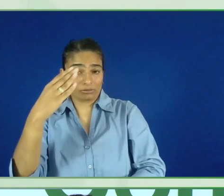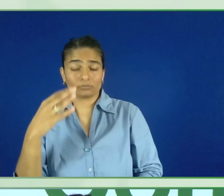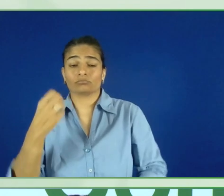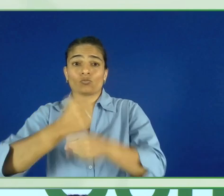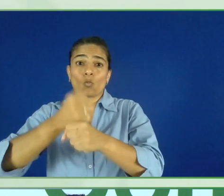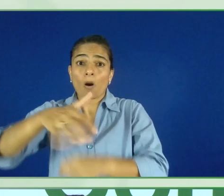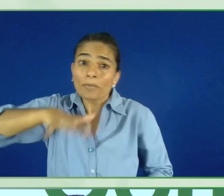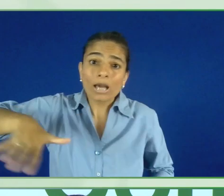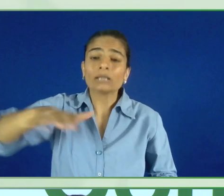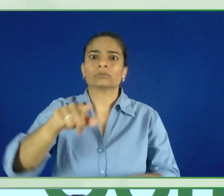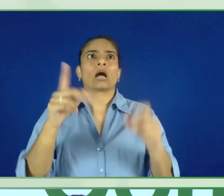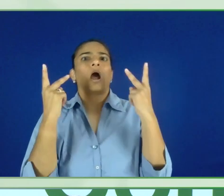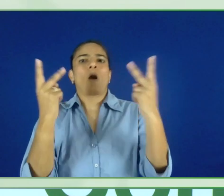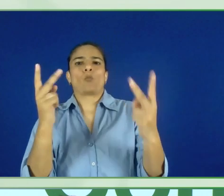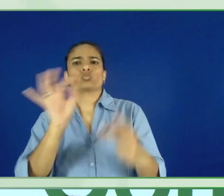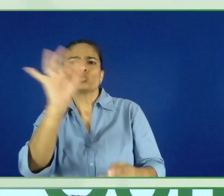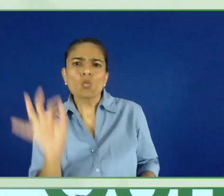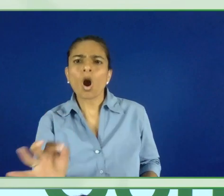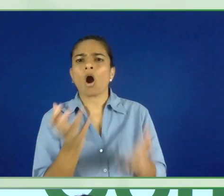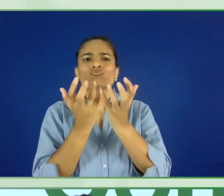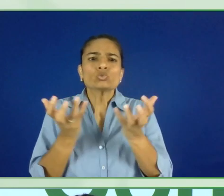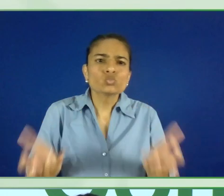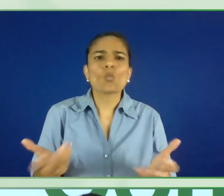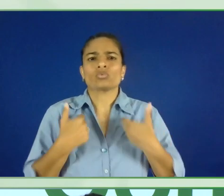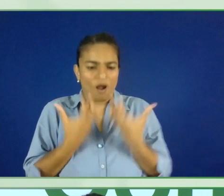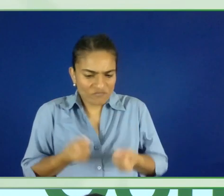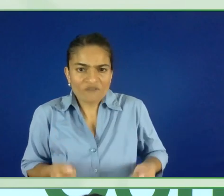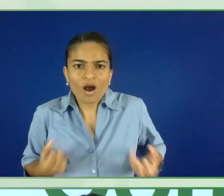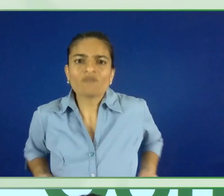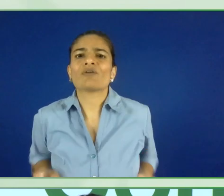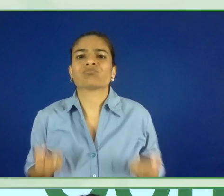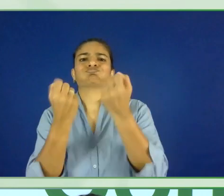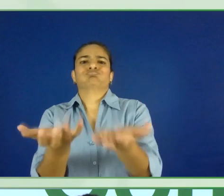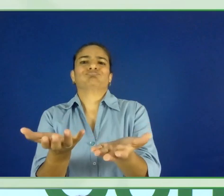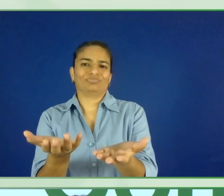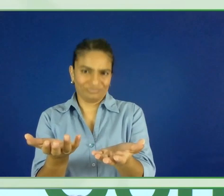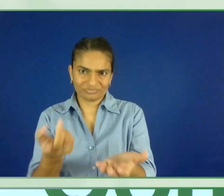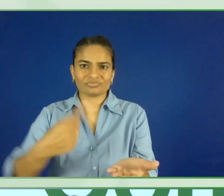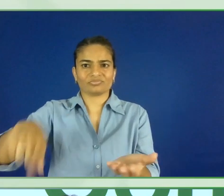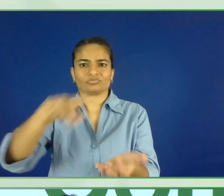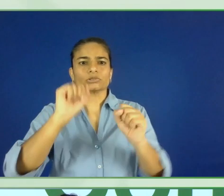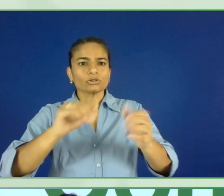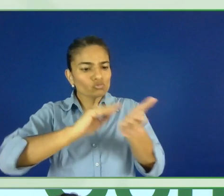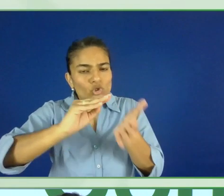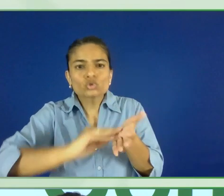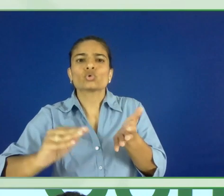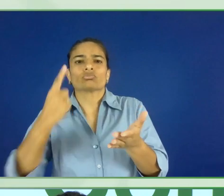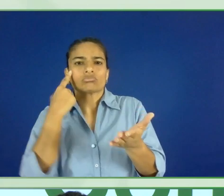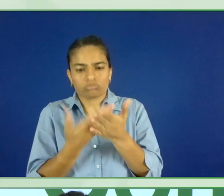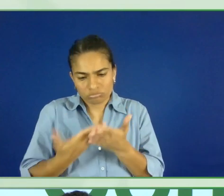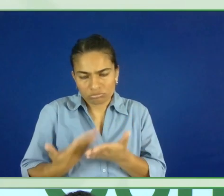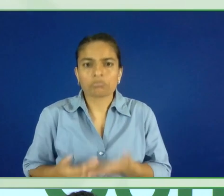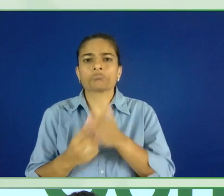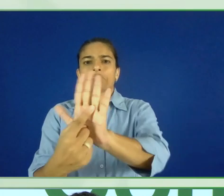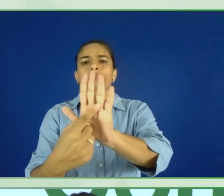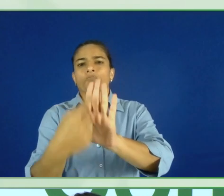ourselves and our member networks can offer. And we have research and evidence that we're sharing as well.